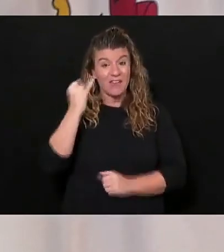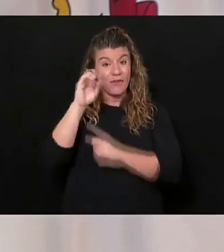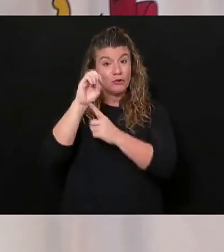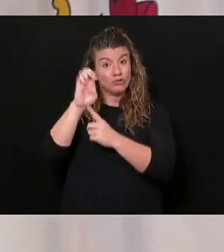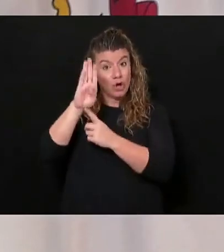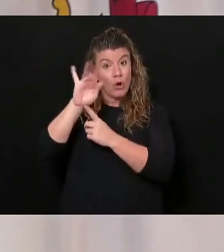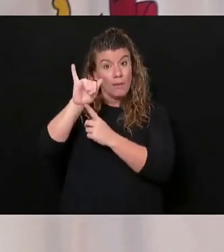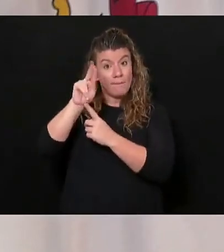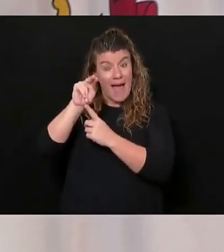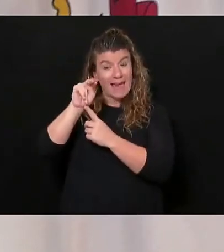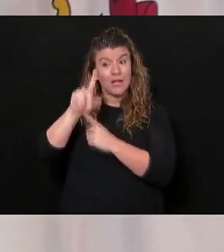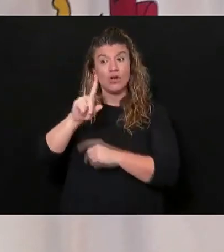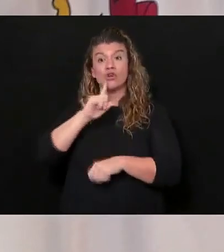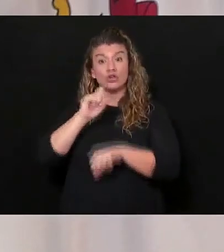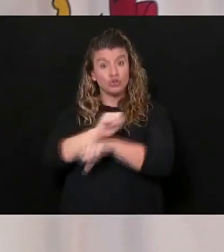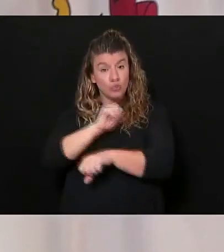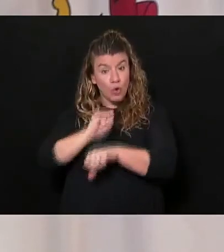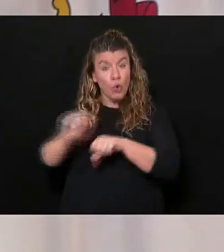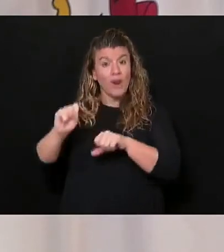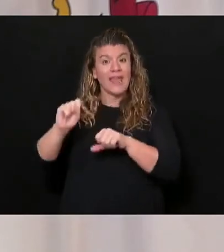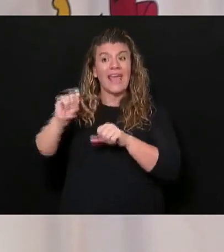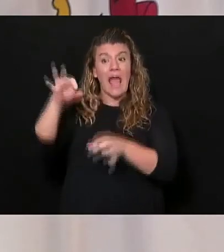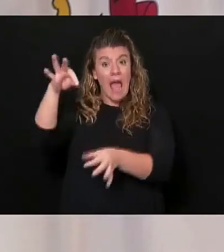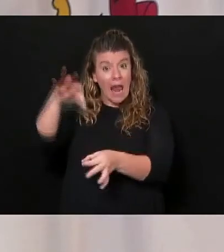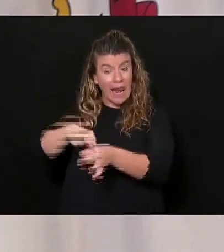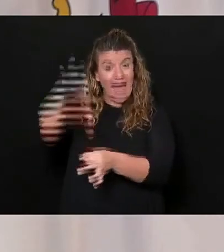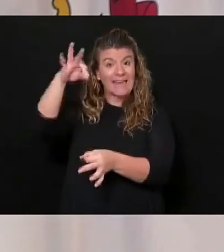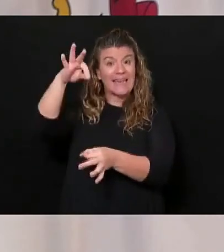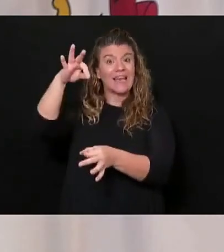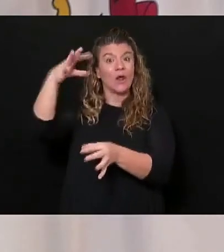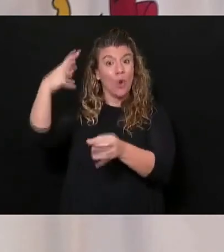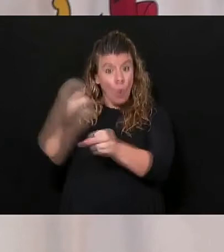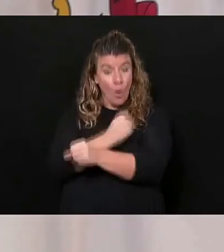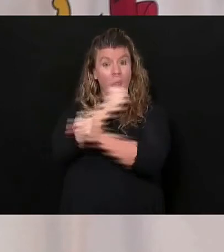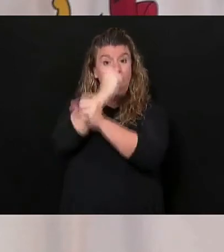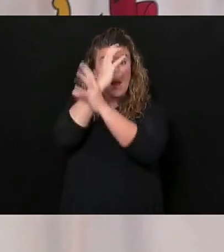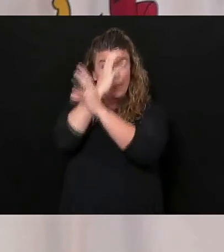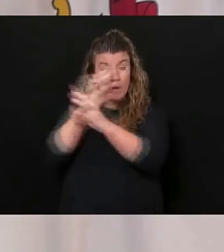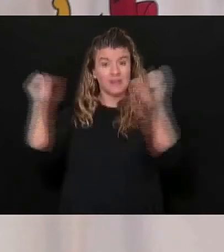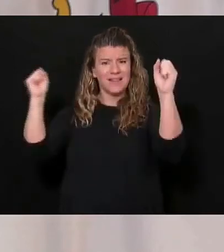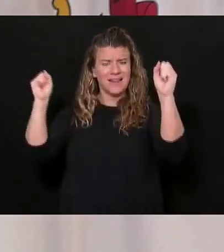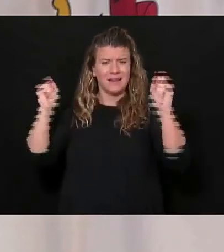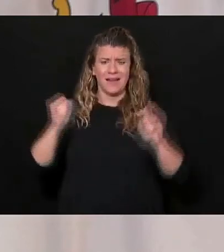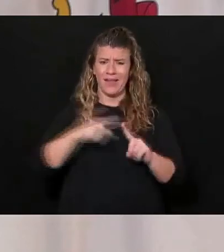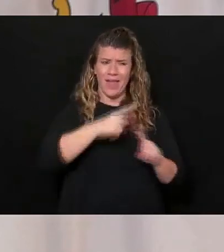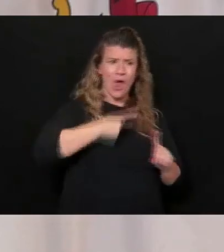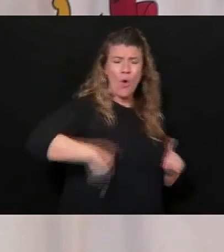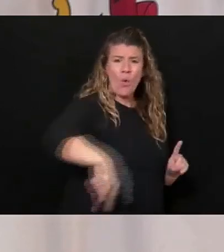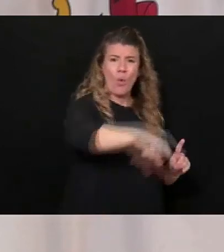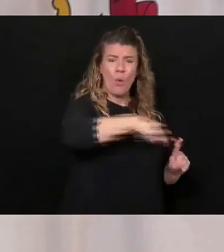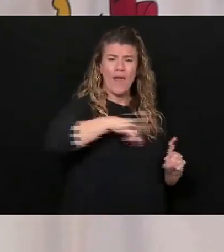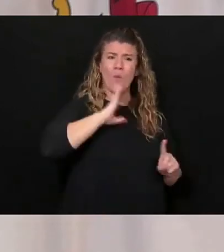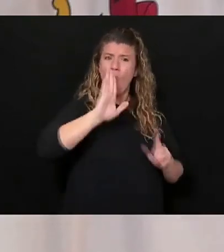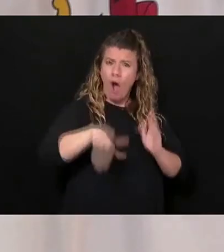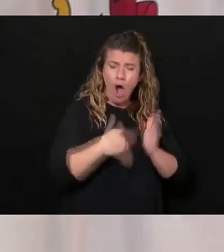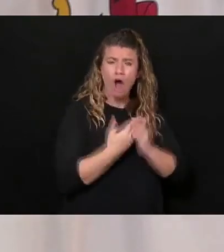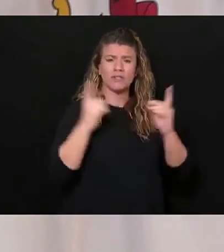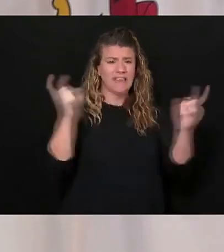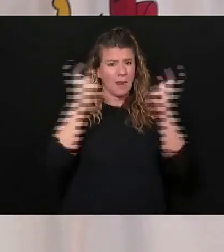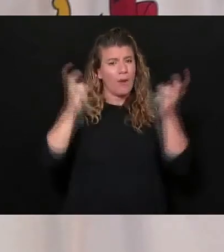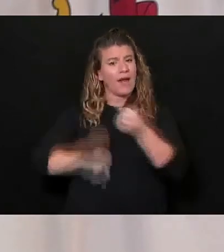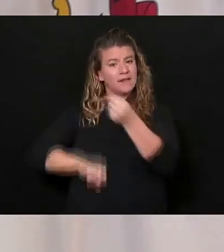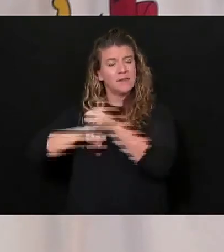truly our legally elected president of the United States, we should all celebrate and support